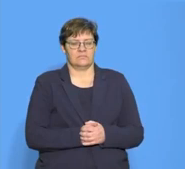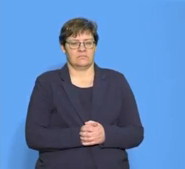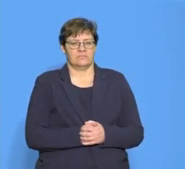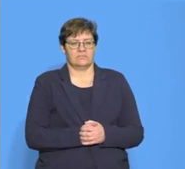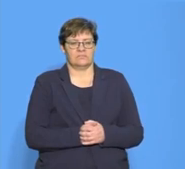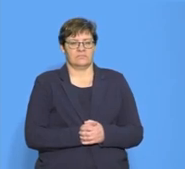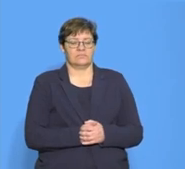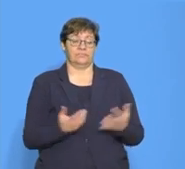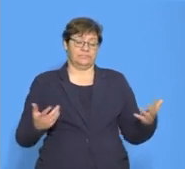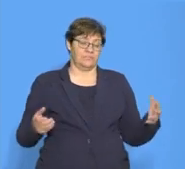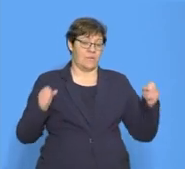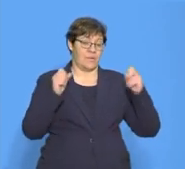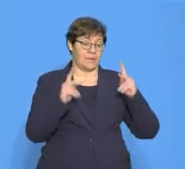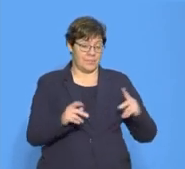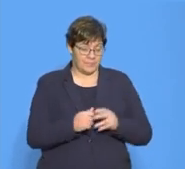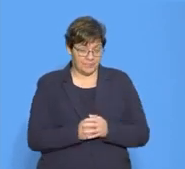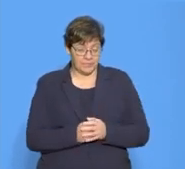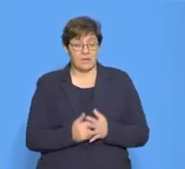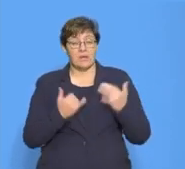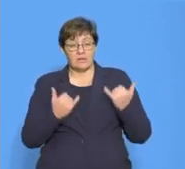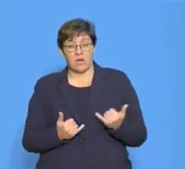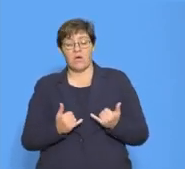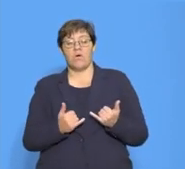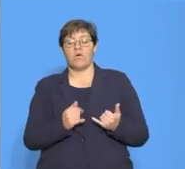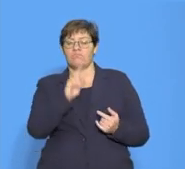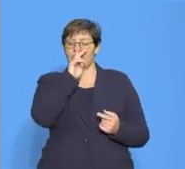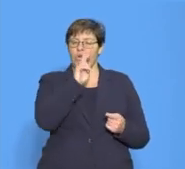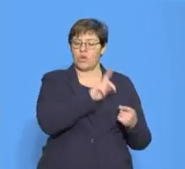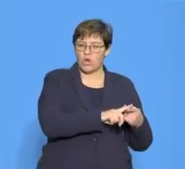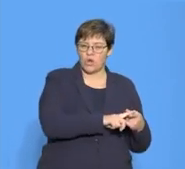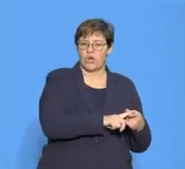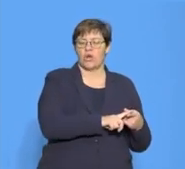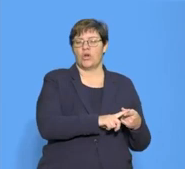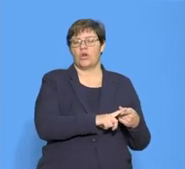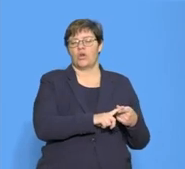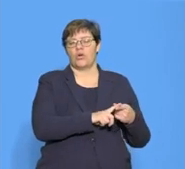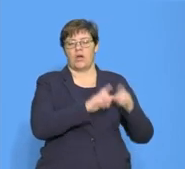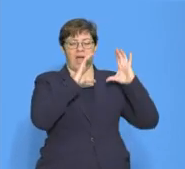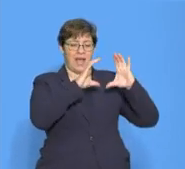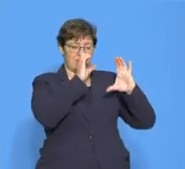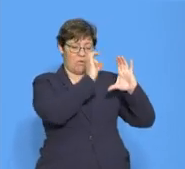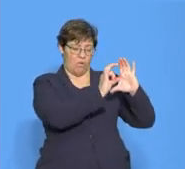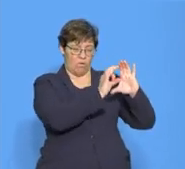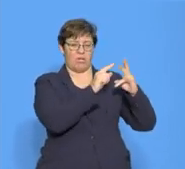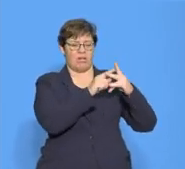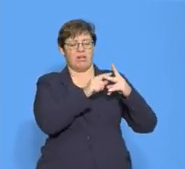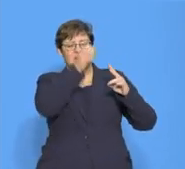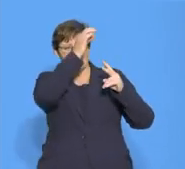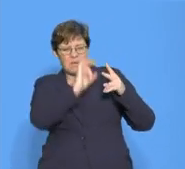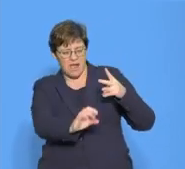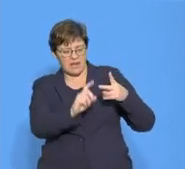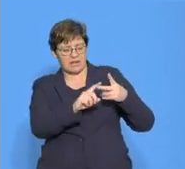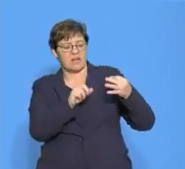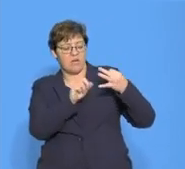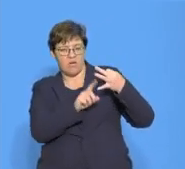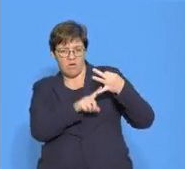All right, so that's then C-shaped. All right, so now we've had a look at the foramen magnum and we've looked at the